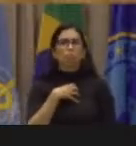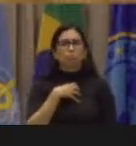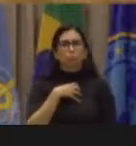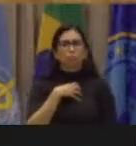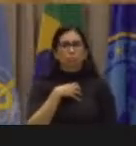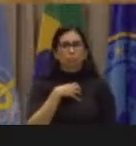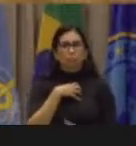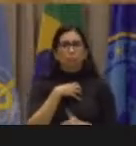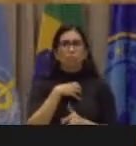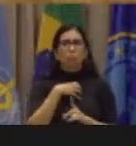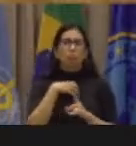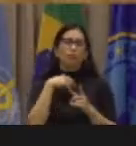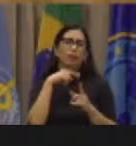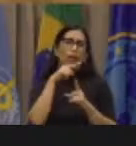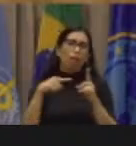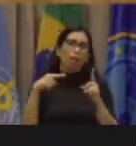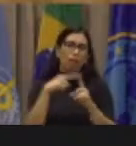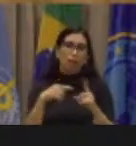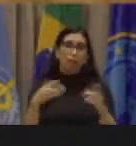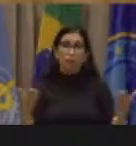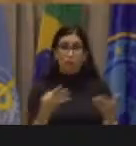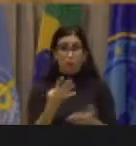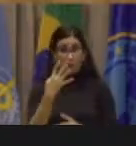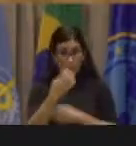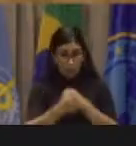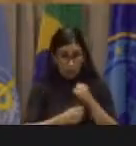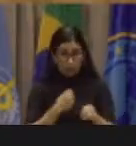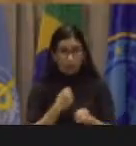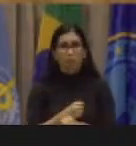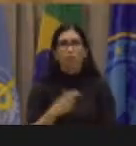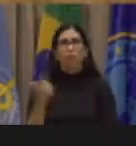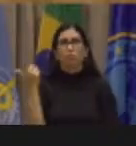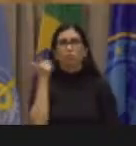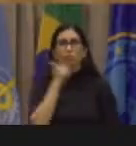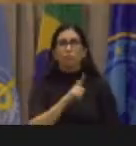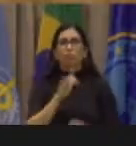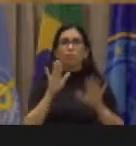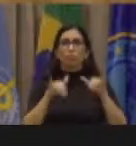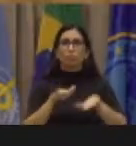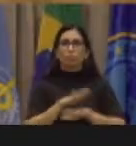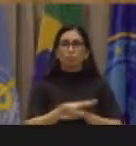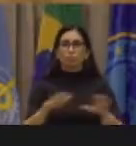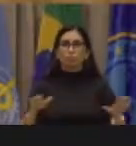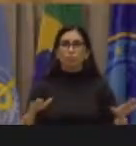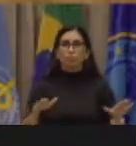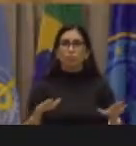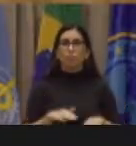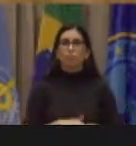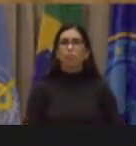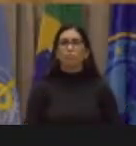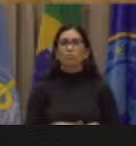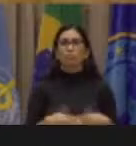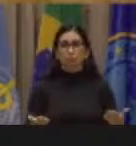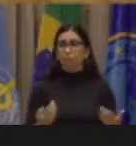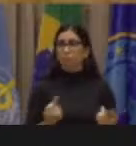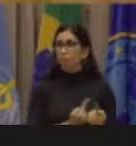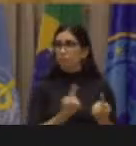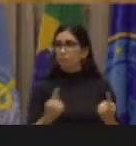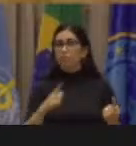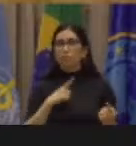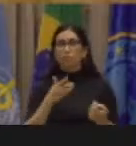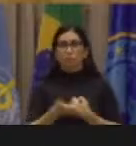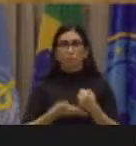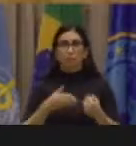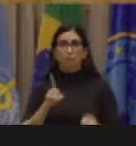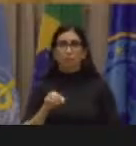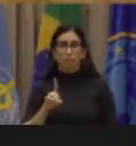fragmented way, and now 4 years later, the administration were now finally able to implement. But anyways, they each